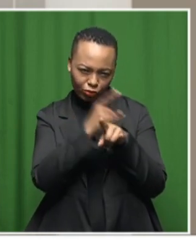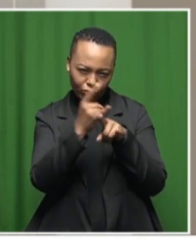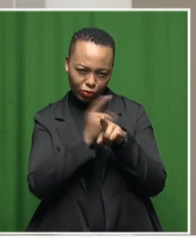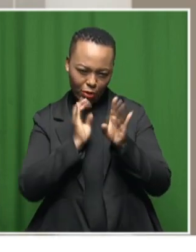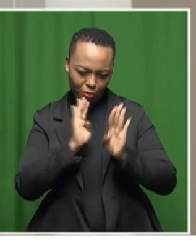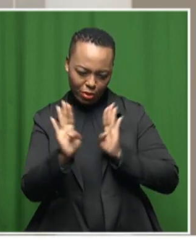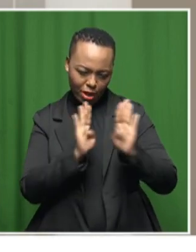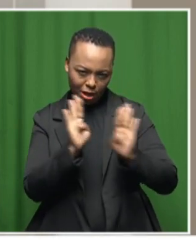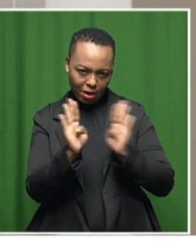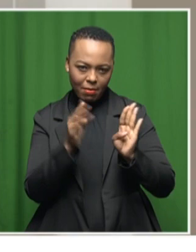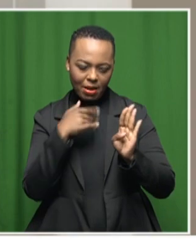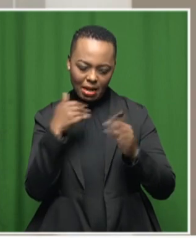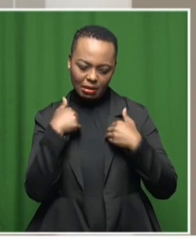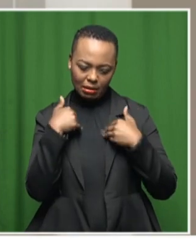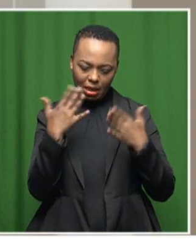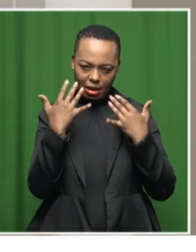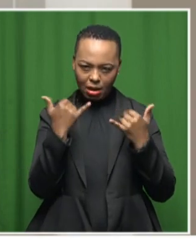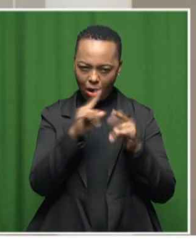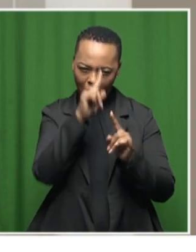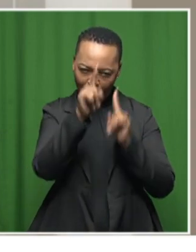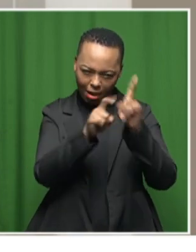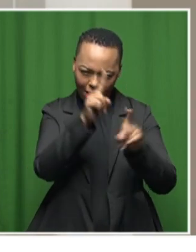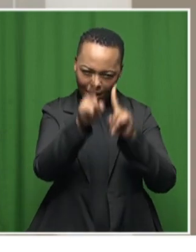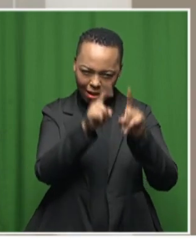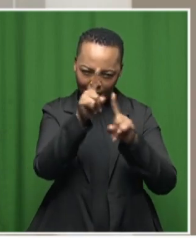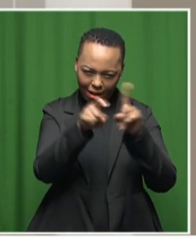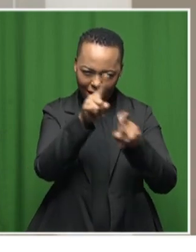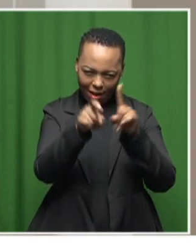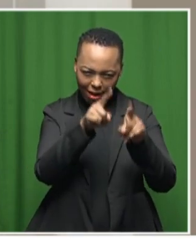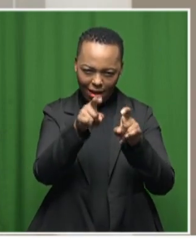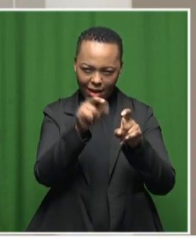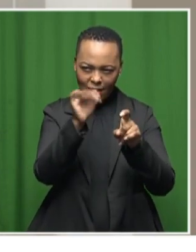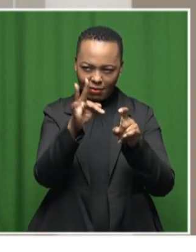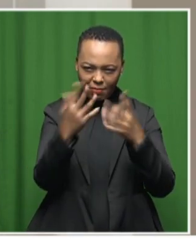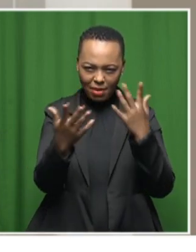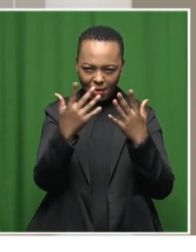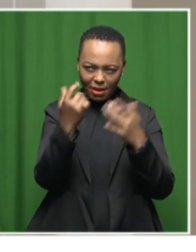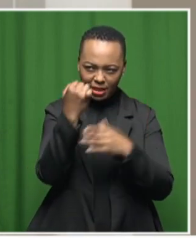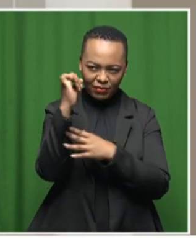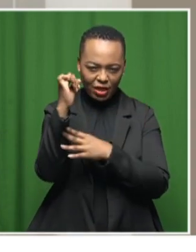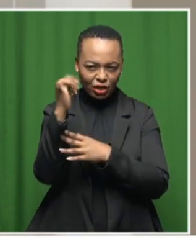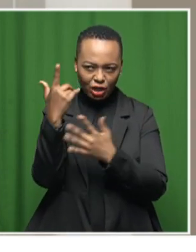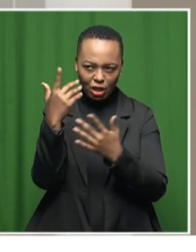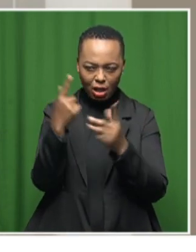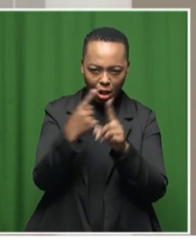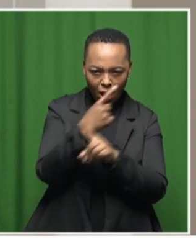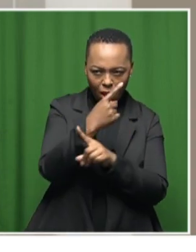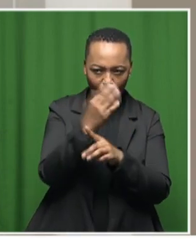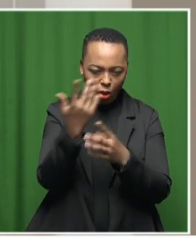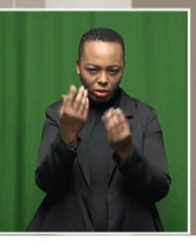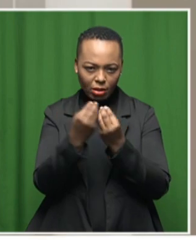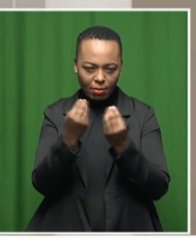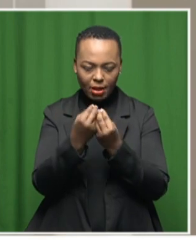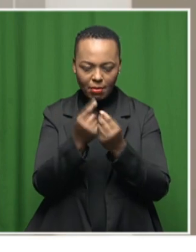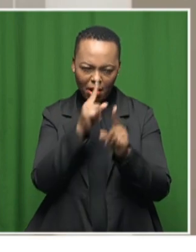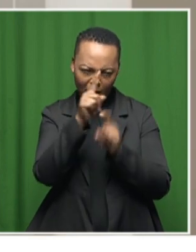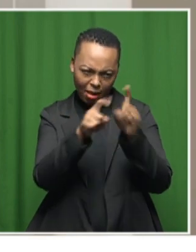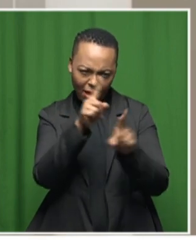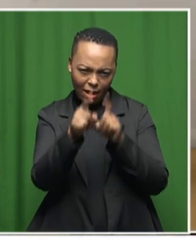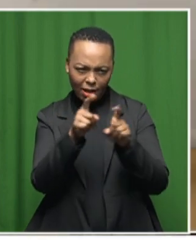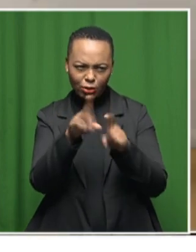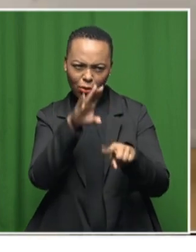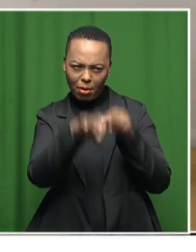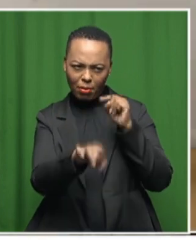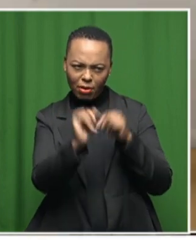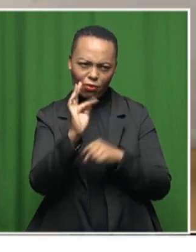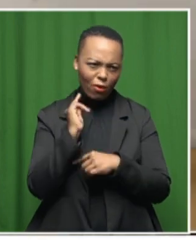start investigating and ask more questions around that deviation to pick up whether you lie or not. Wow, this is very